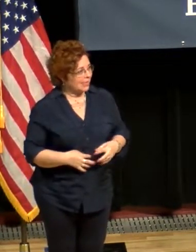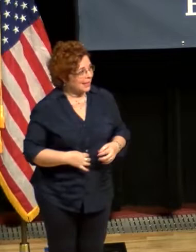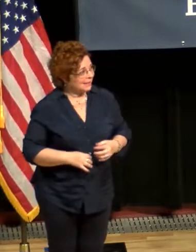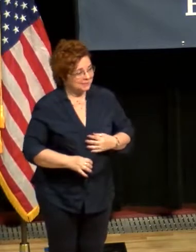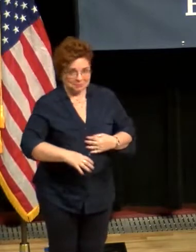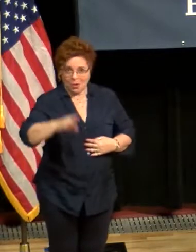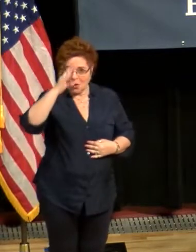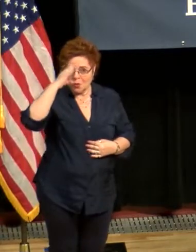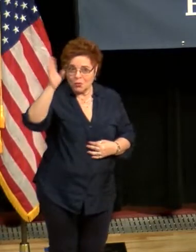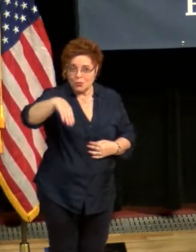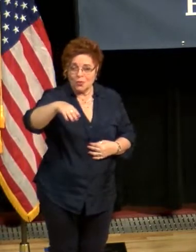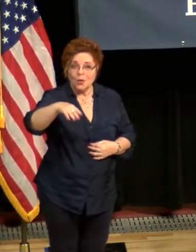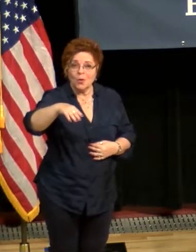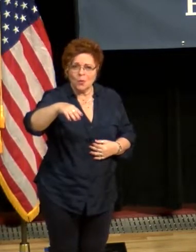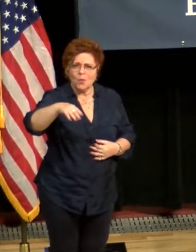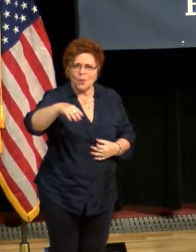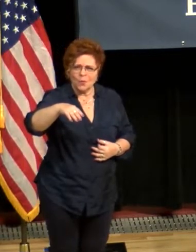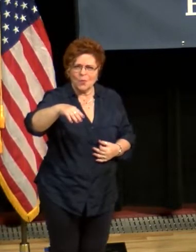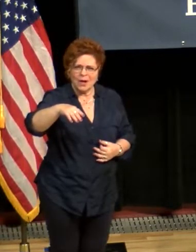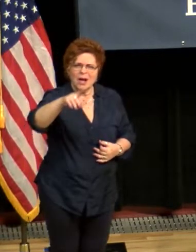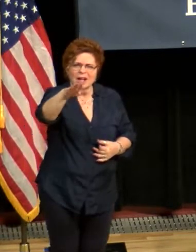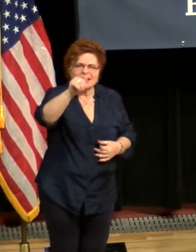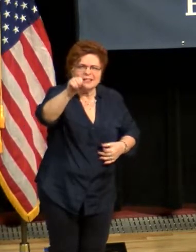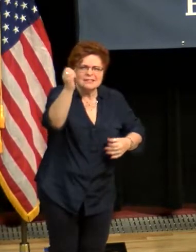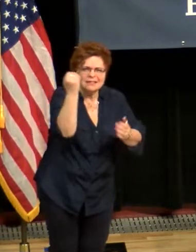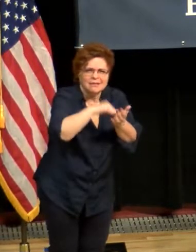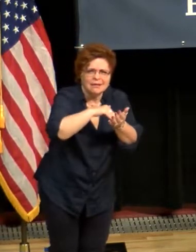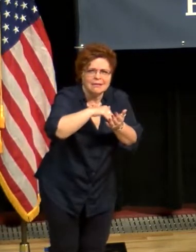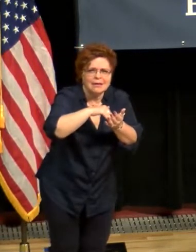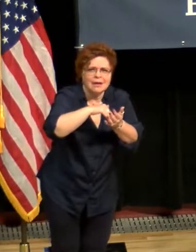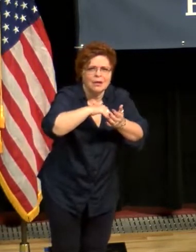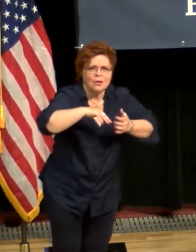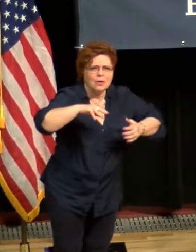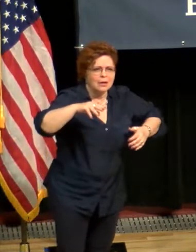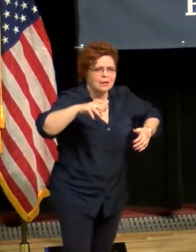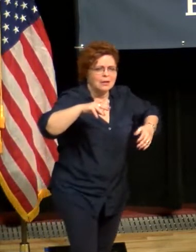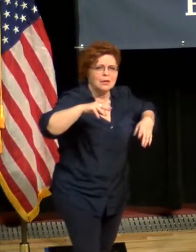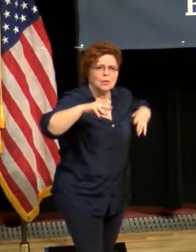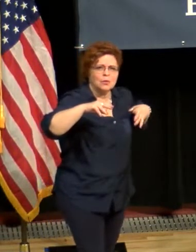Well, you know what? Repeat that. What was that case?